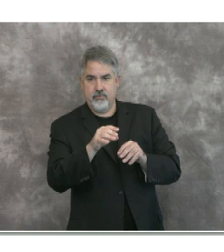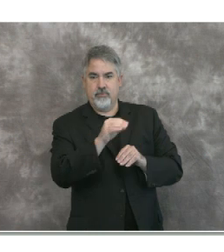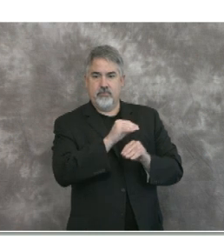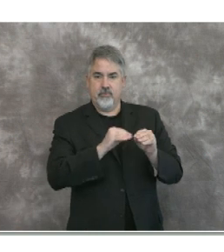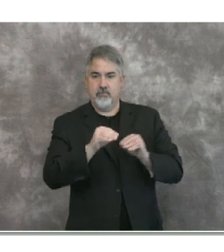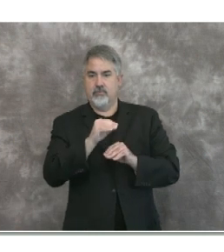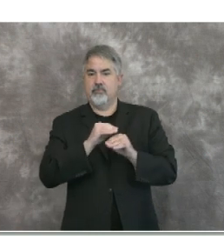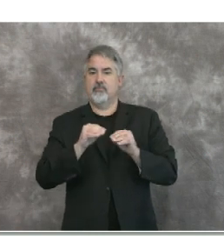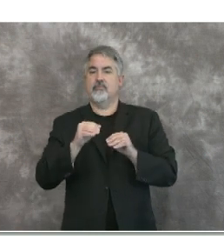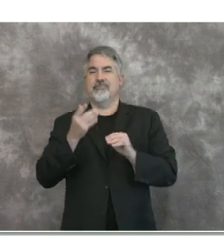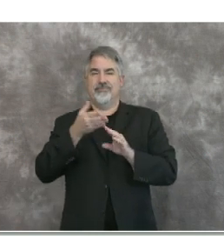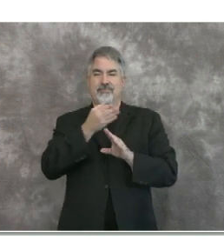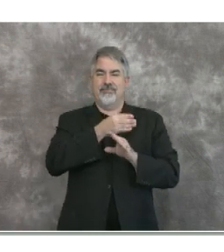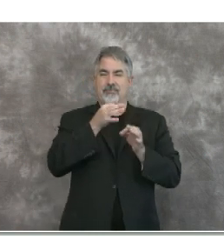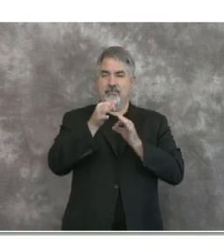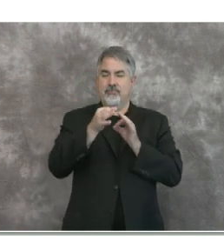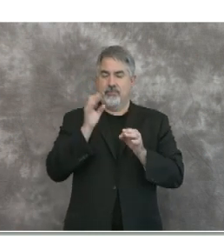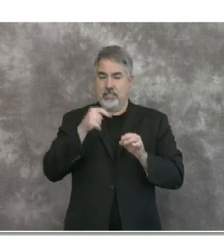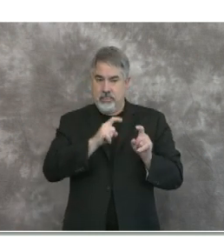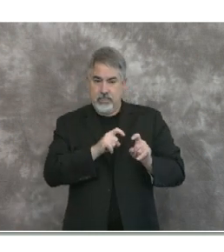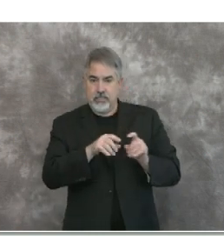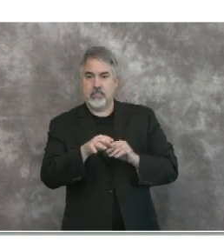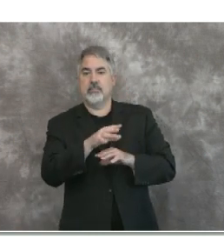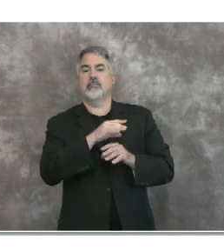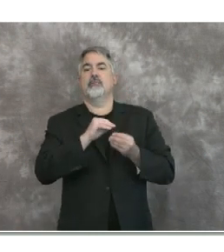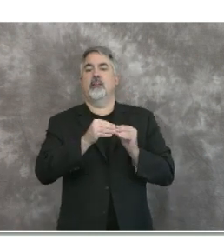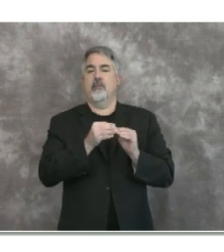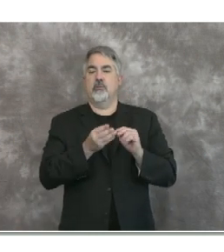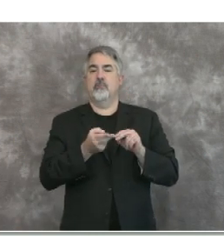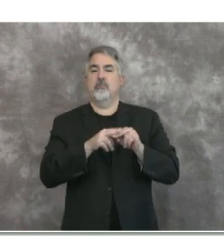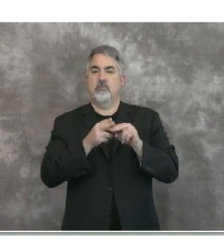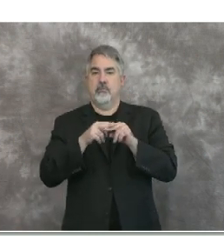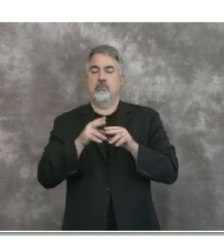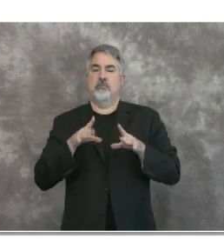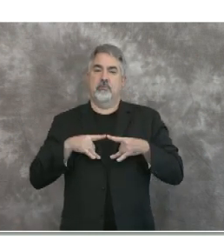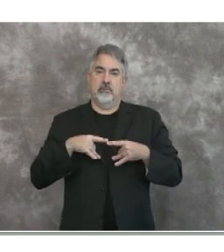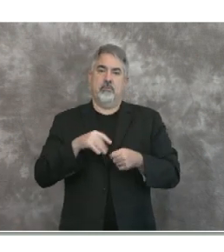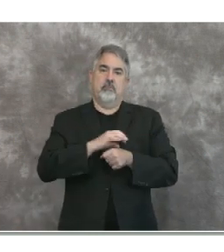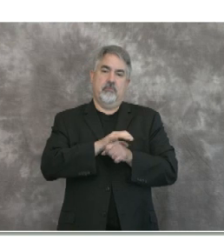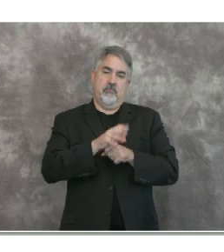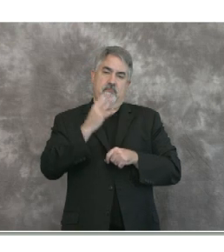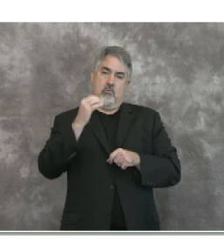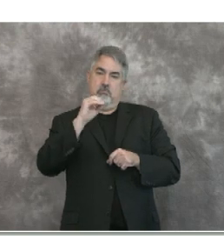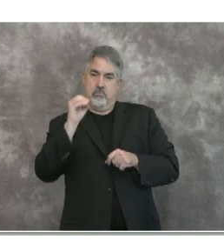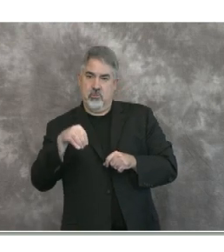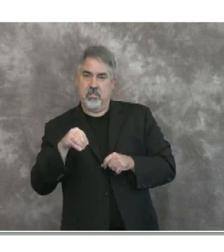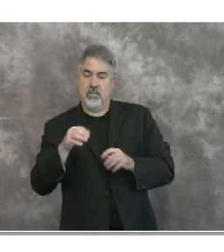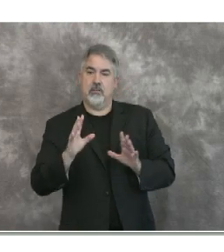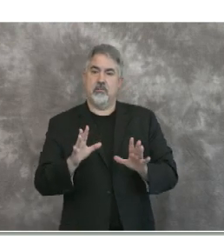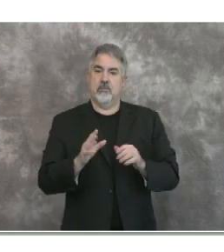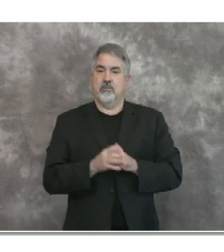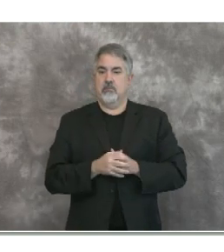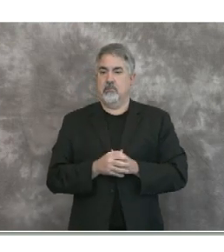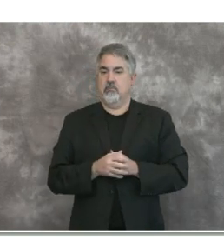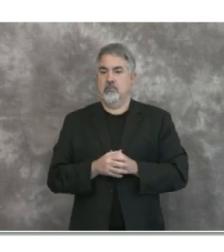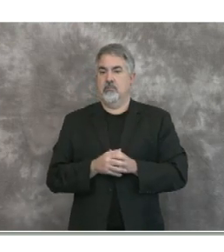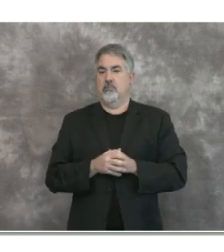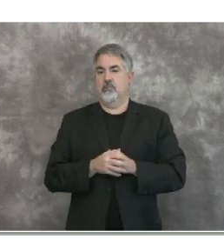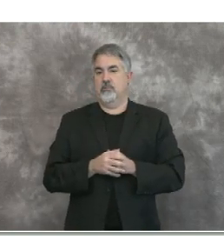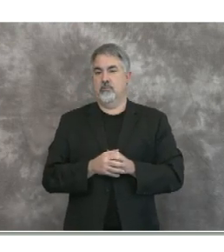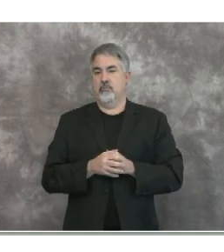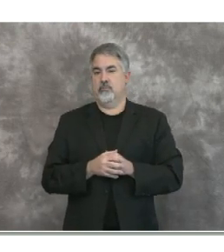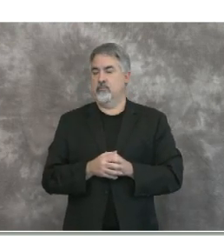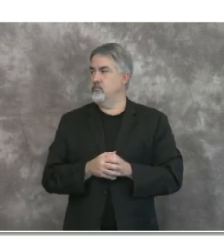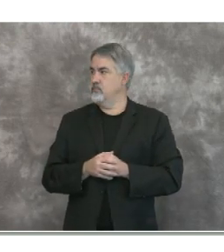slide. That is a 4% positive rate. Our rolling average for the preceding